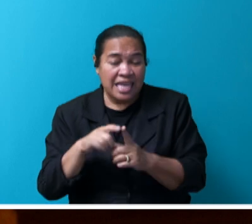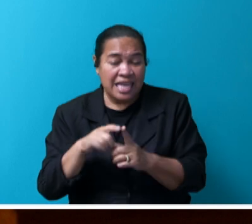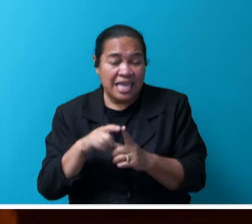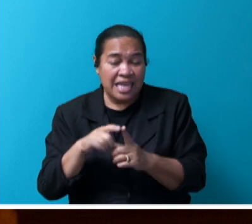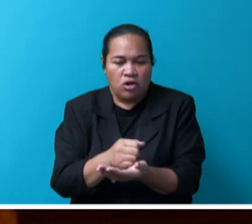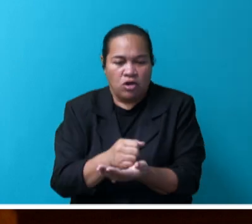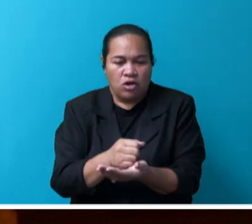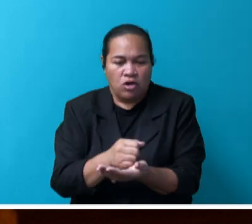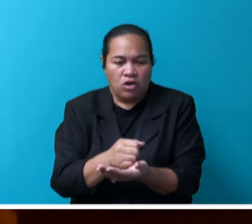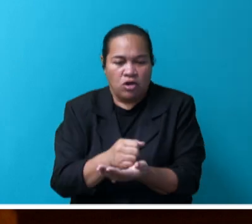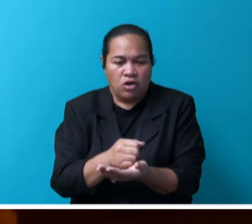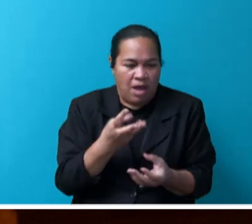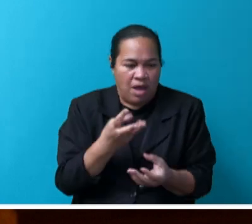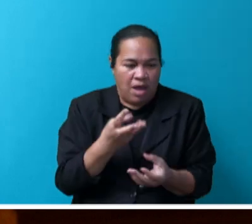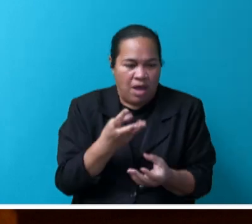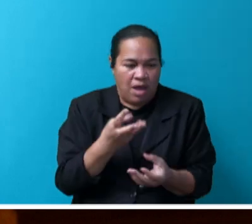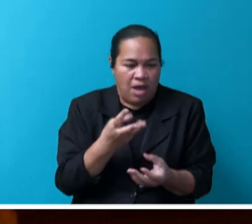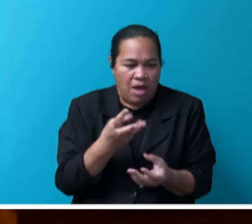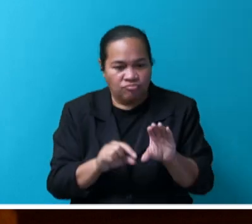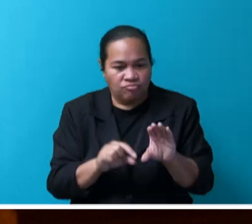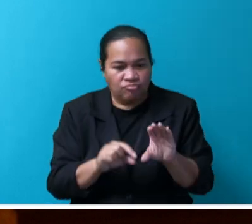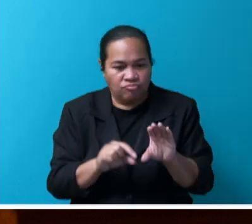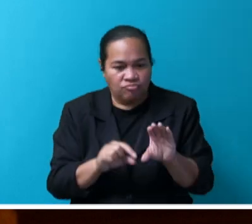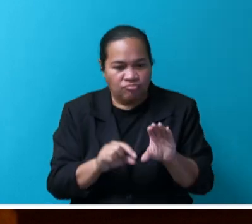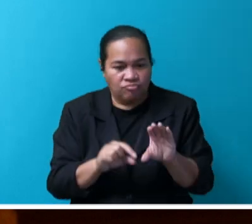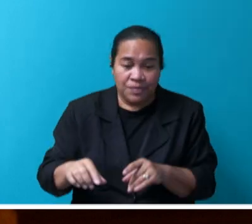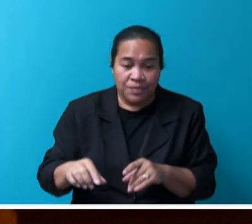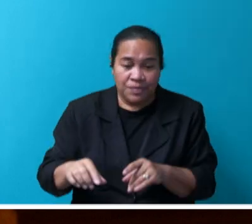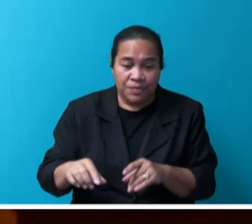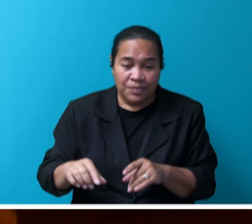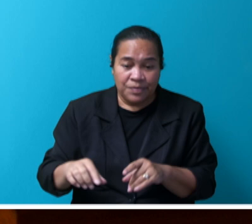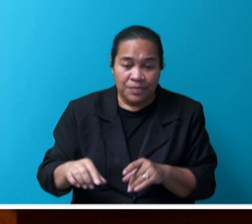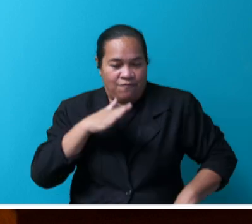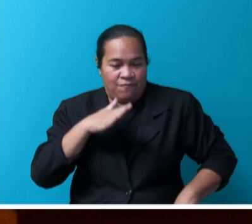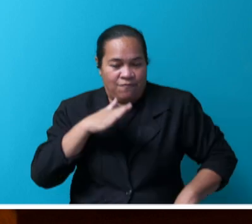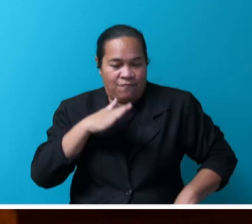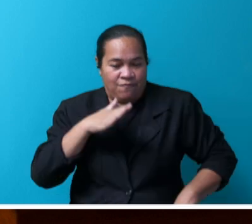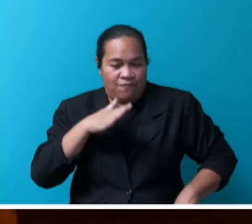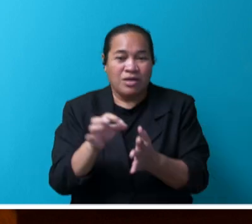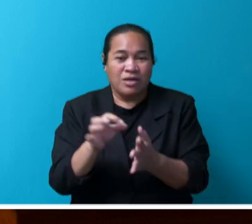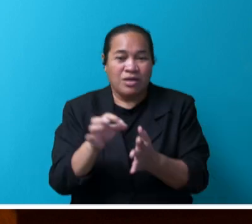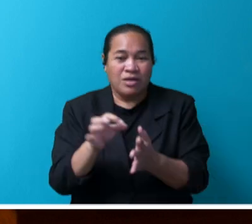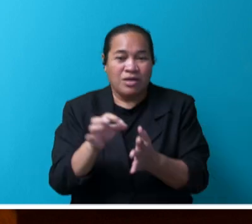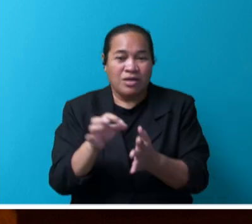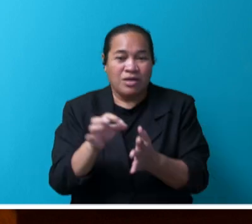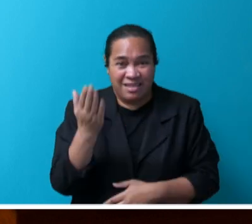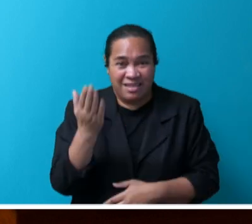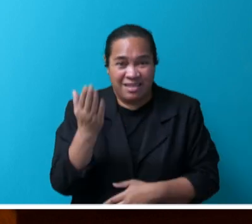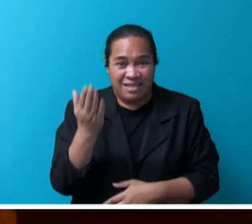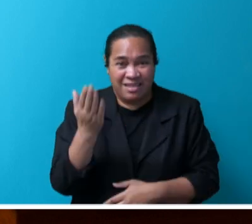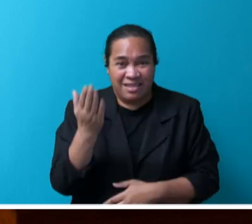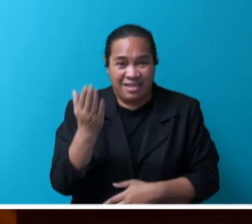corner of Fiji, is heard and informed. The Ministry will fulfill that promise that